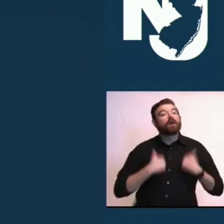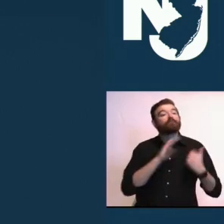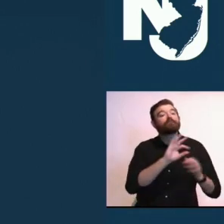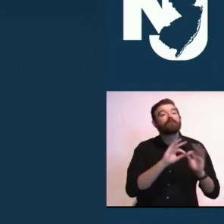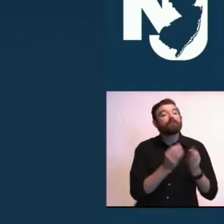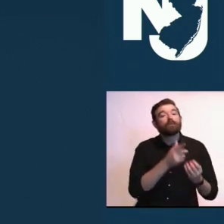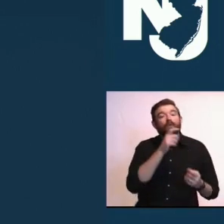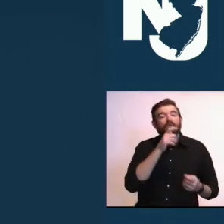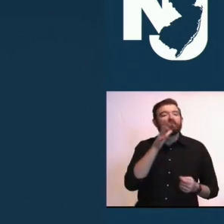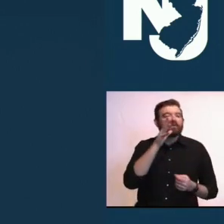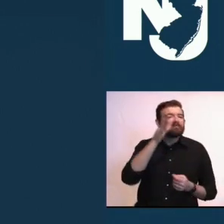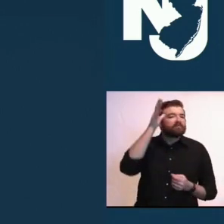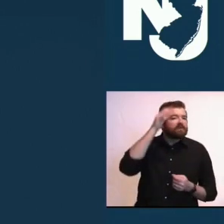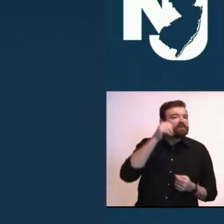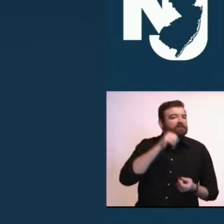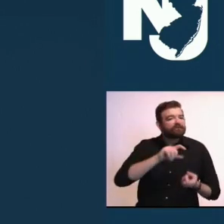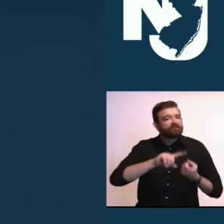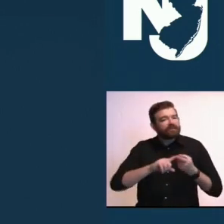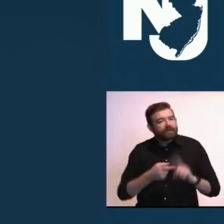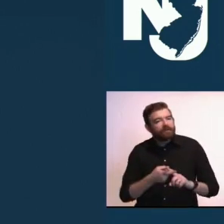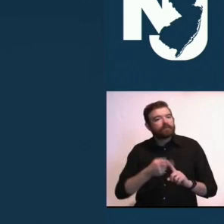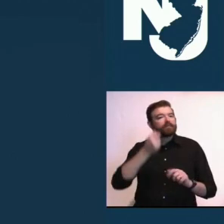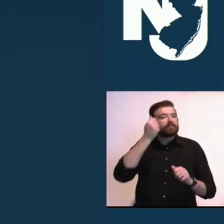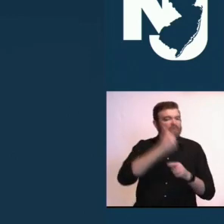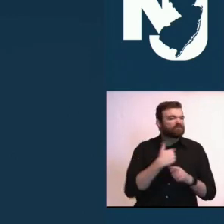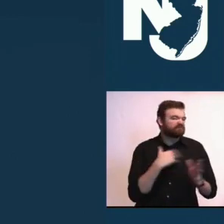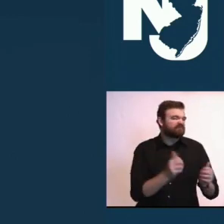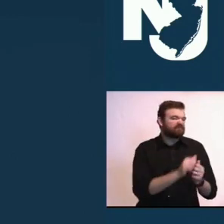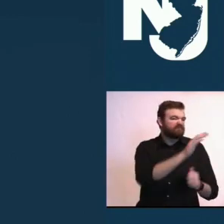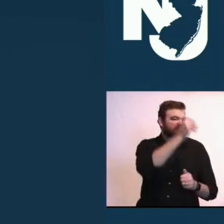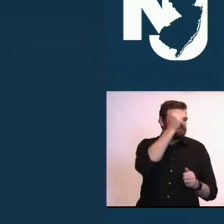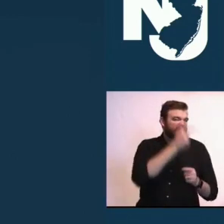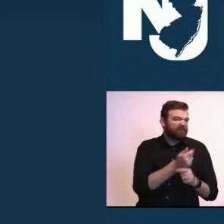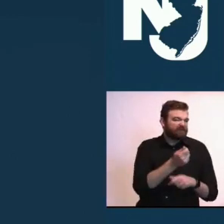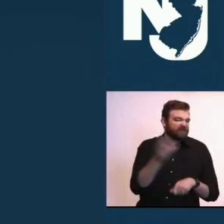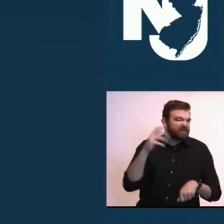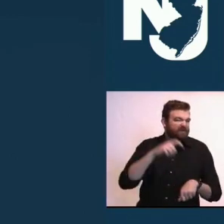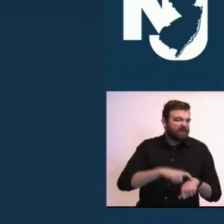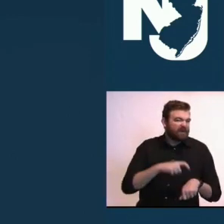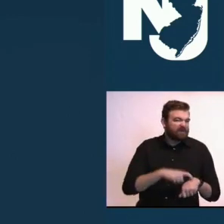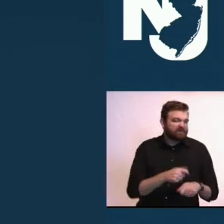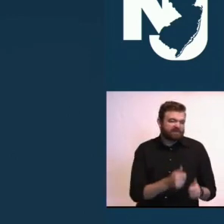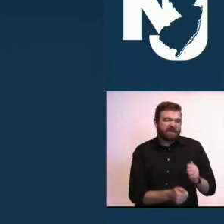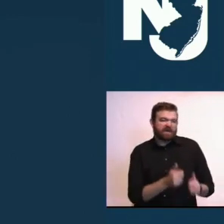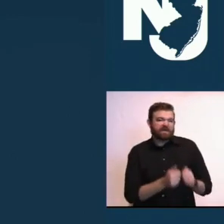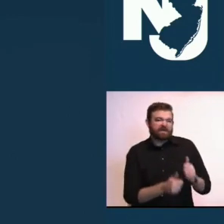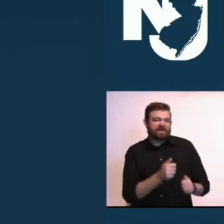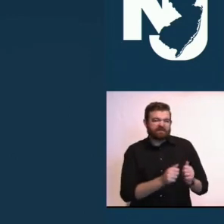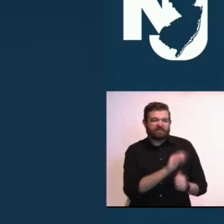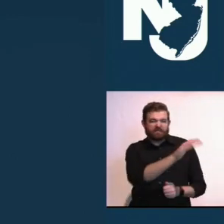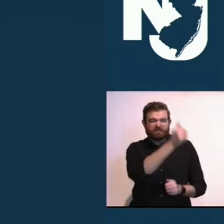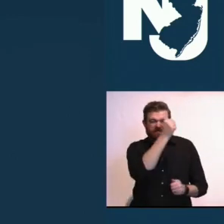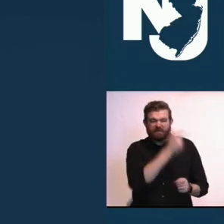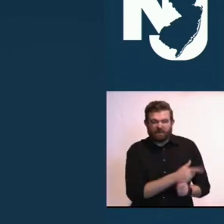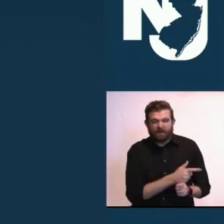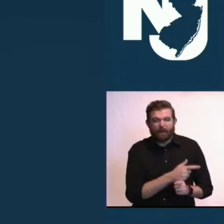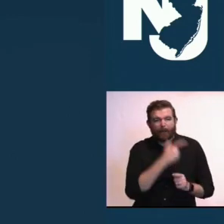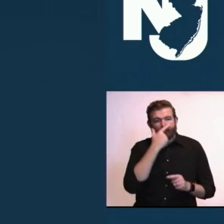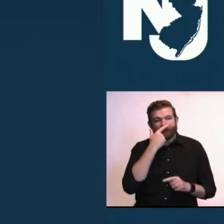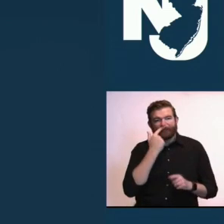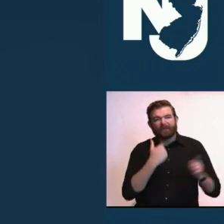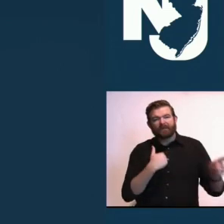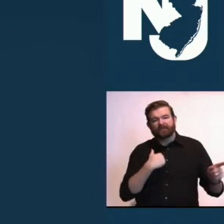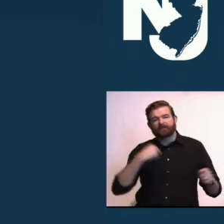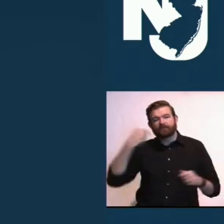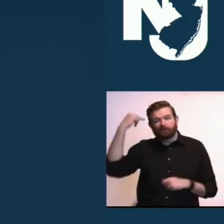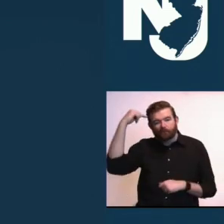whom I've spoken on a number of occasions and texted over the past couple of weeks, nephews, Luke and Jack,